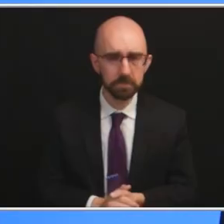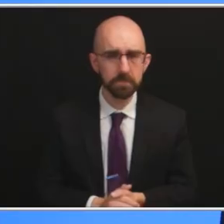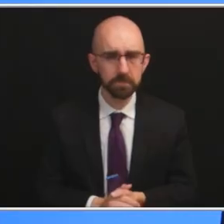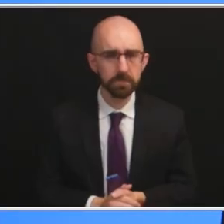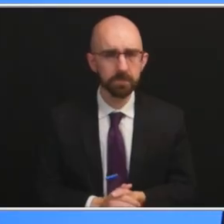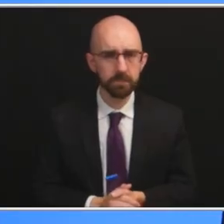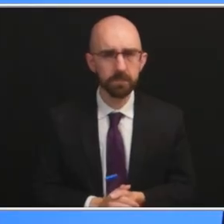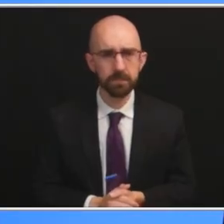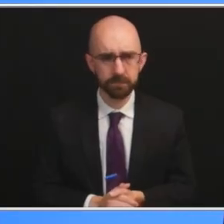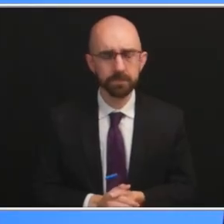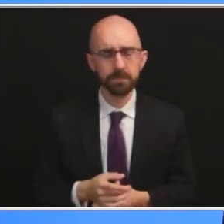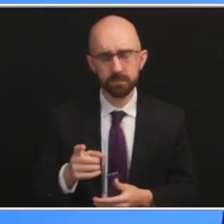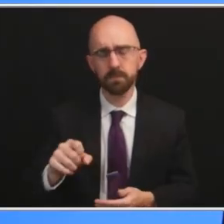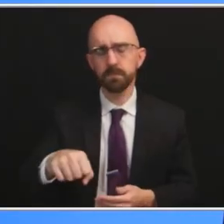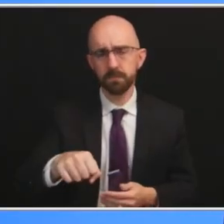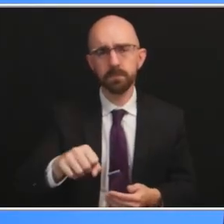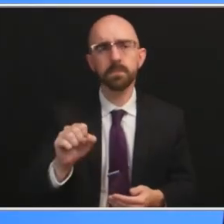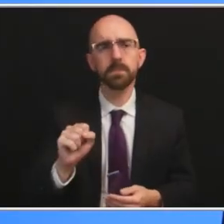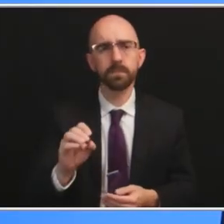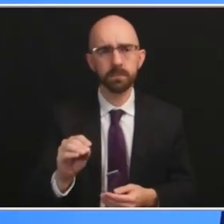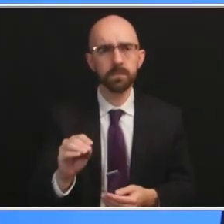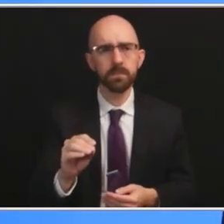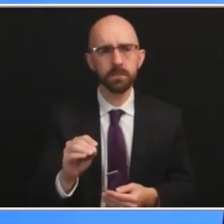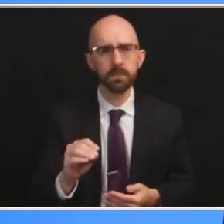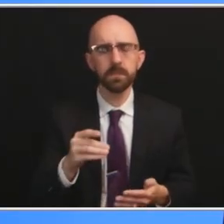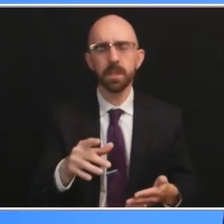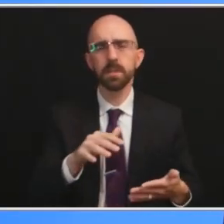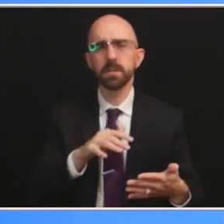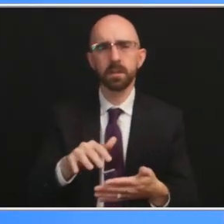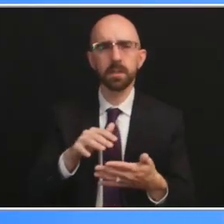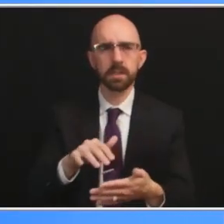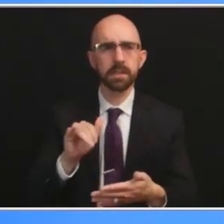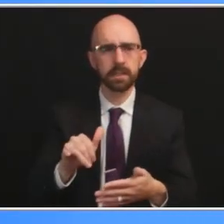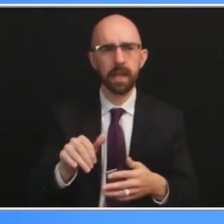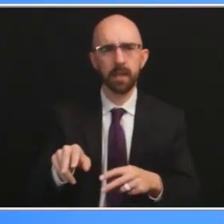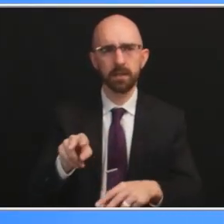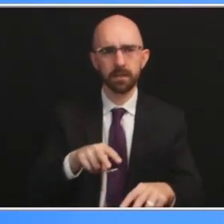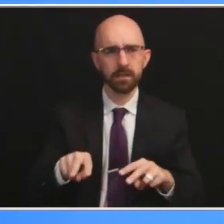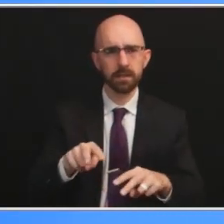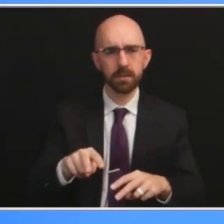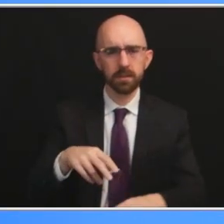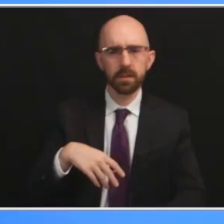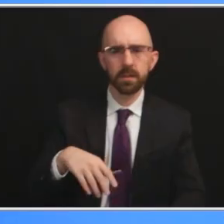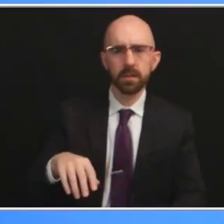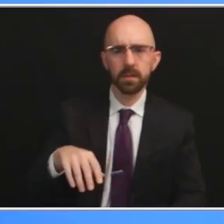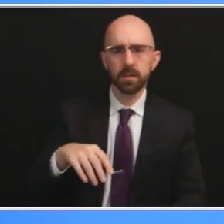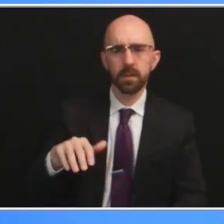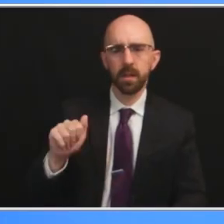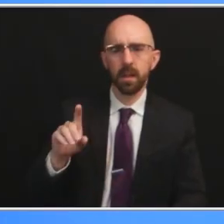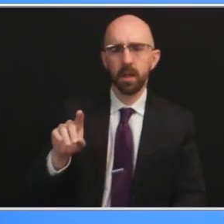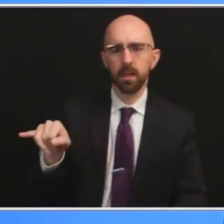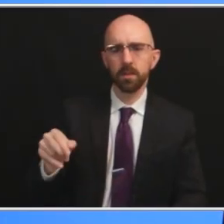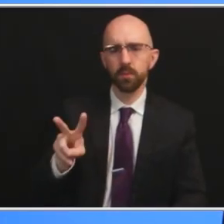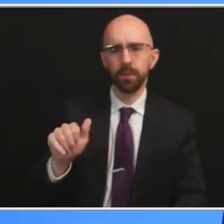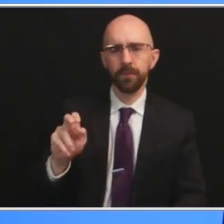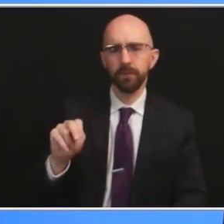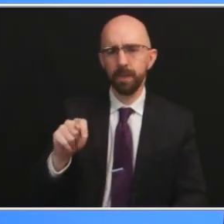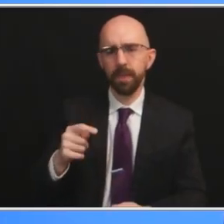They were. So with studies that look at adjuvant therapies like creatine,